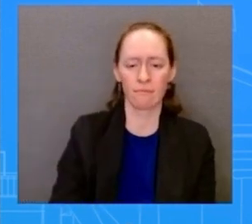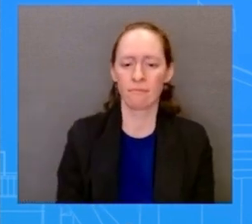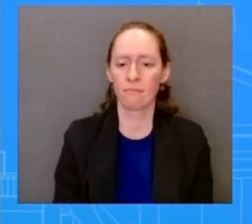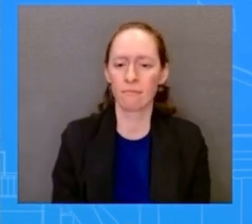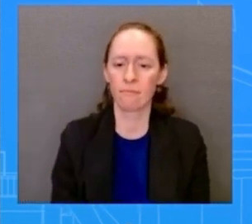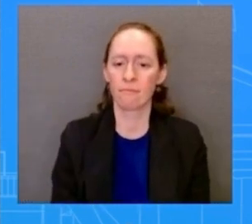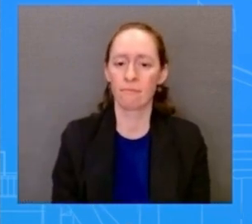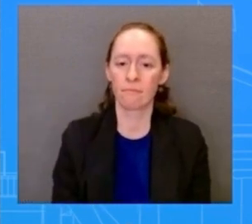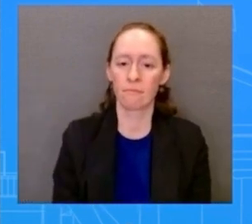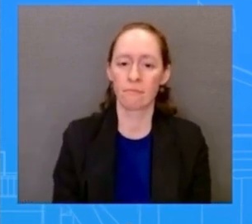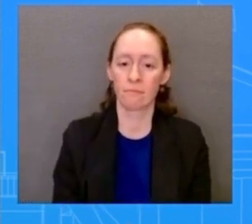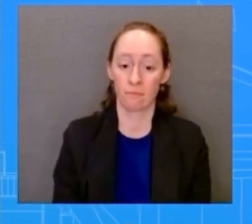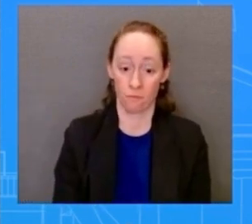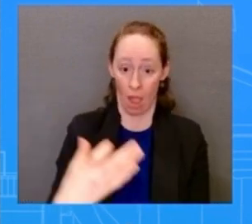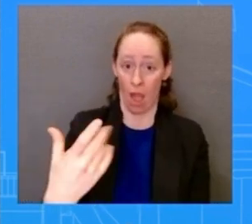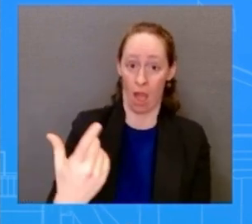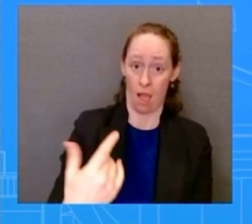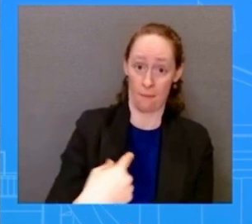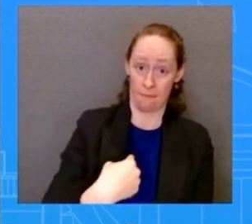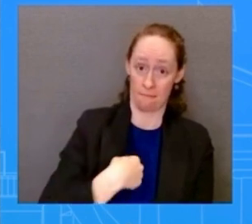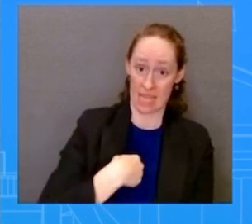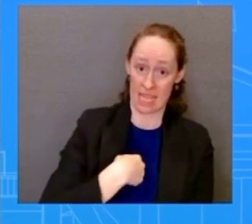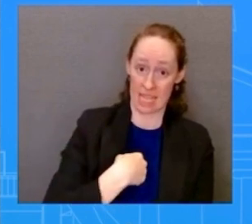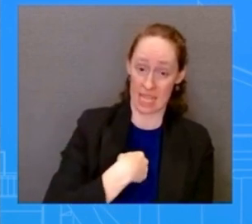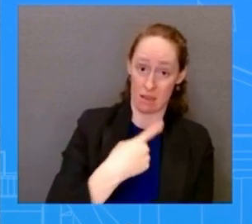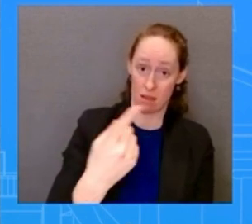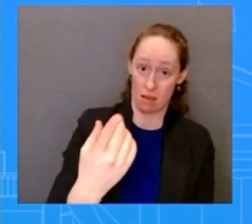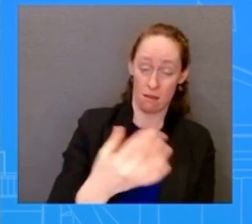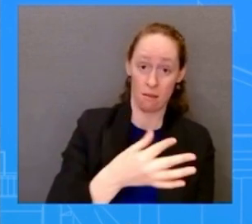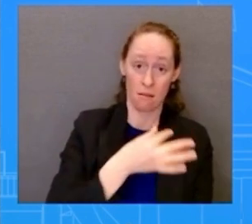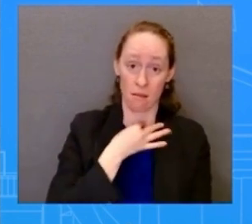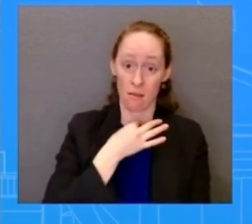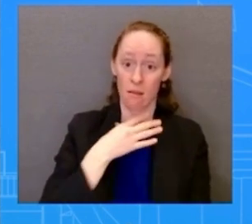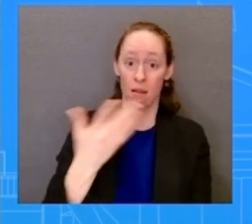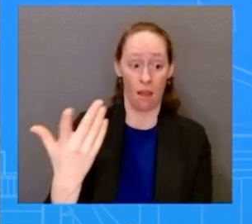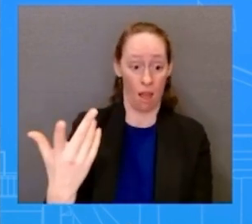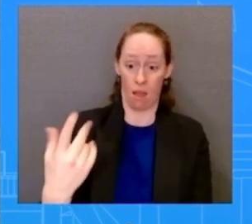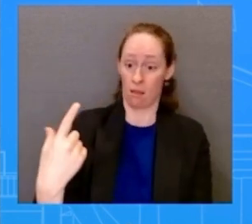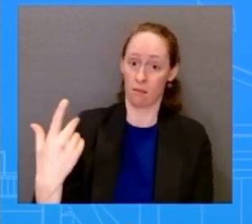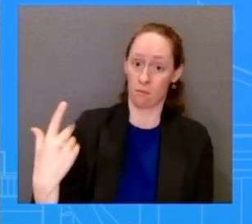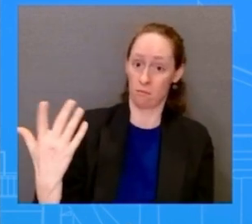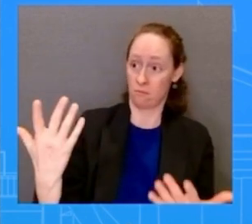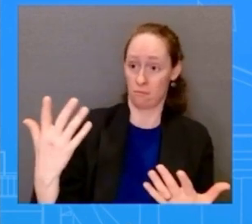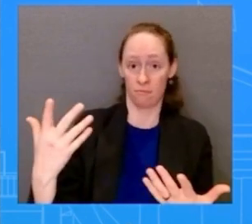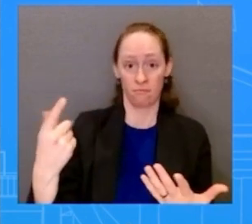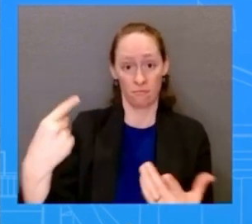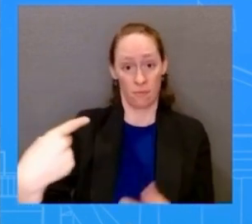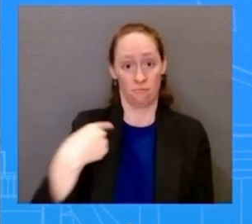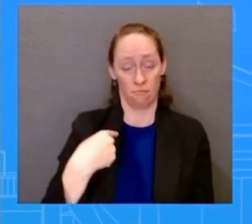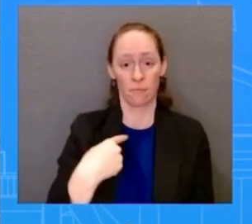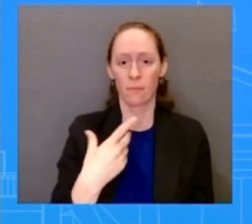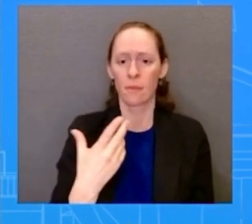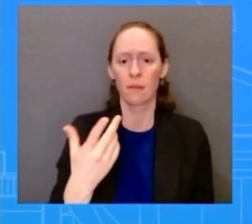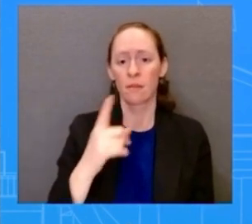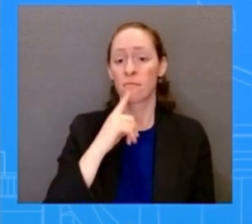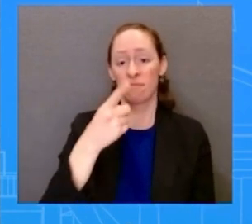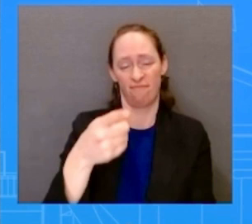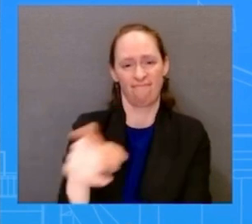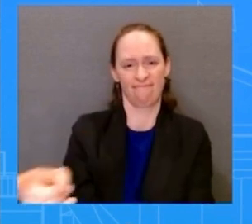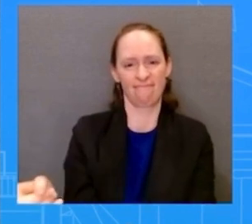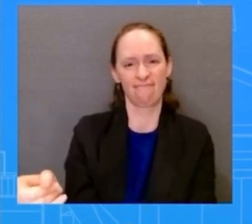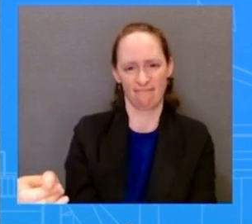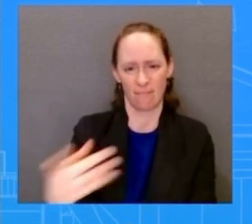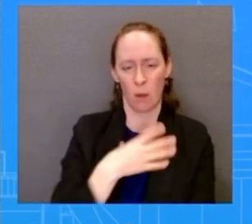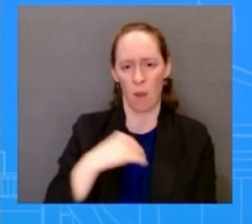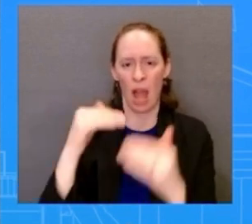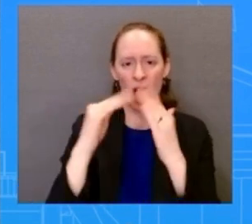us about this legal matter, I would refer you to the White House Counsel office. I'm going to leave it there,